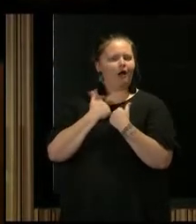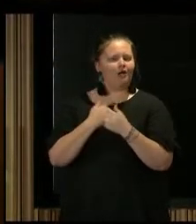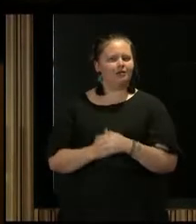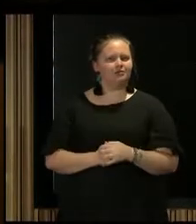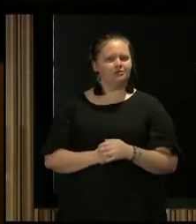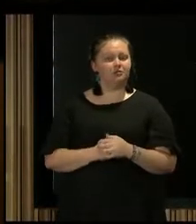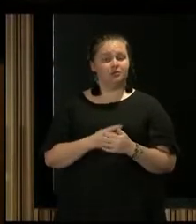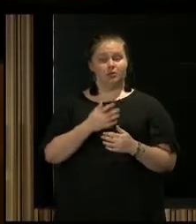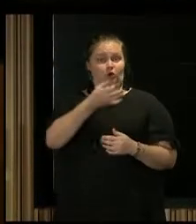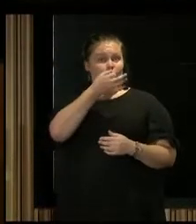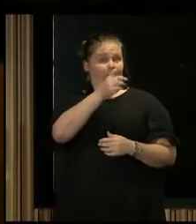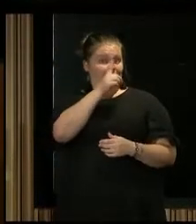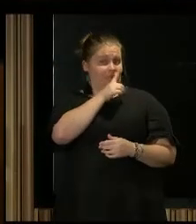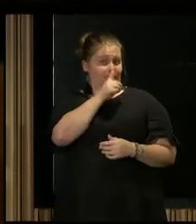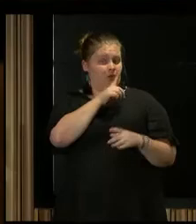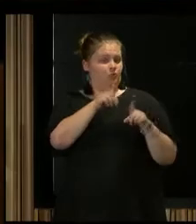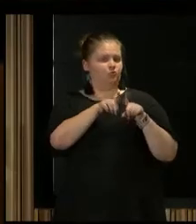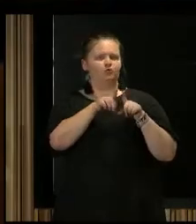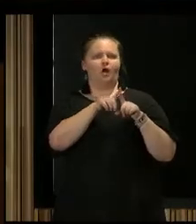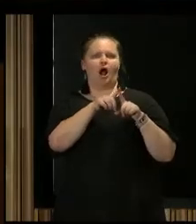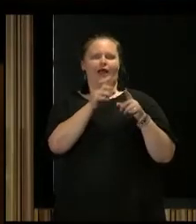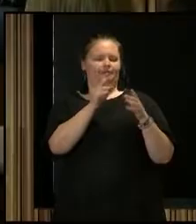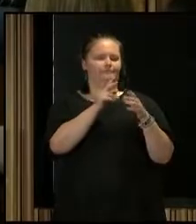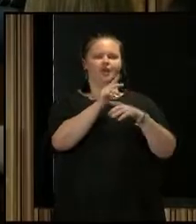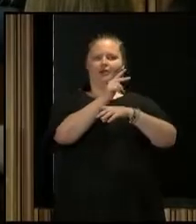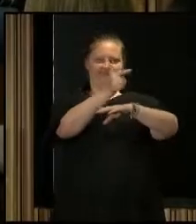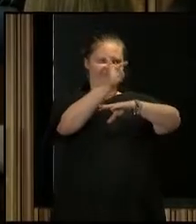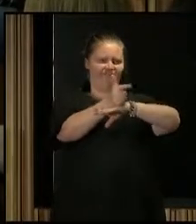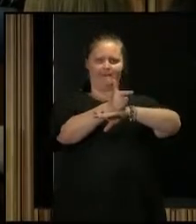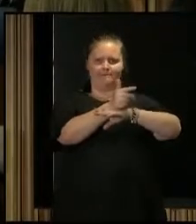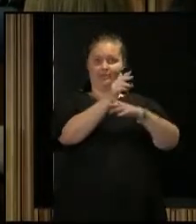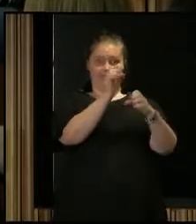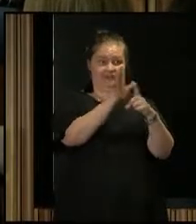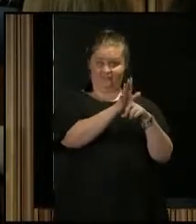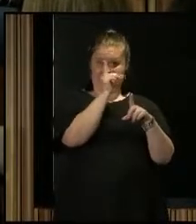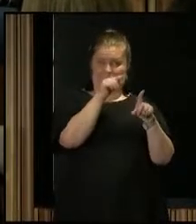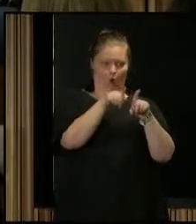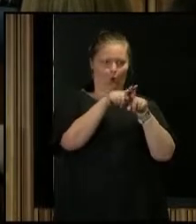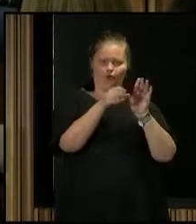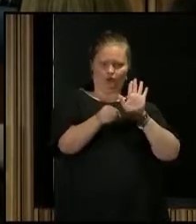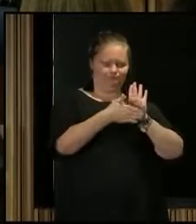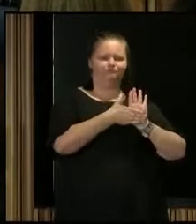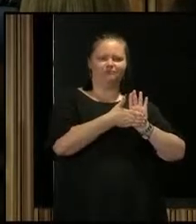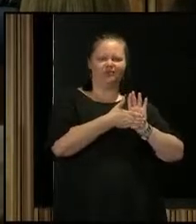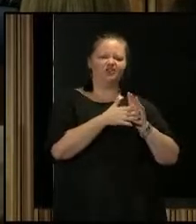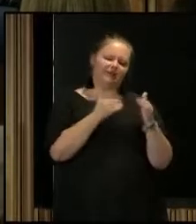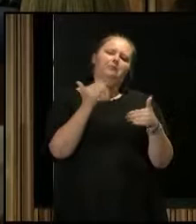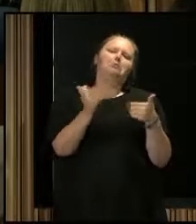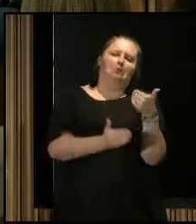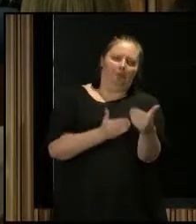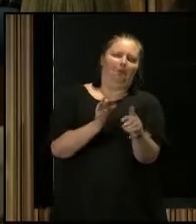had an opportunity to send a message along with their video? Yes. So, we got better at it as it went along.